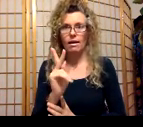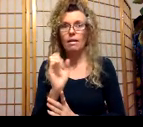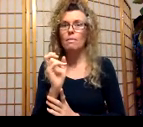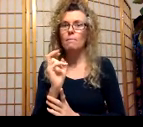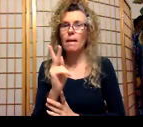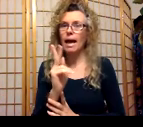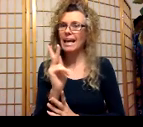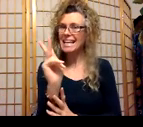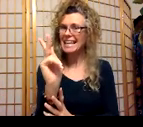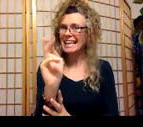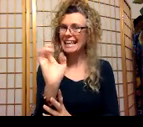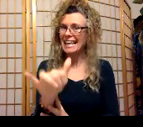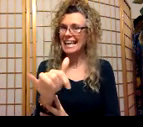the key to this process.